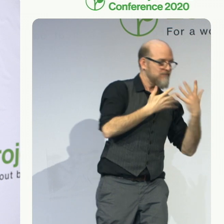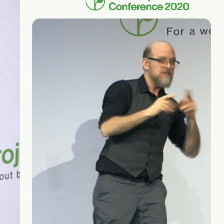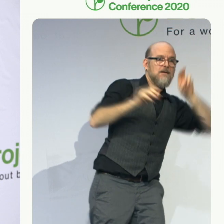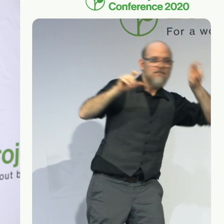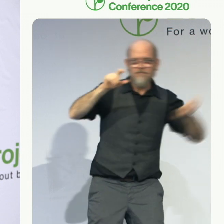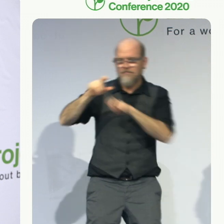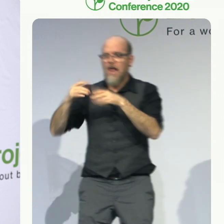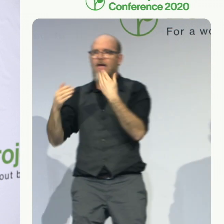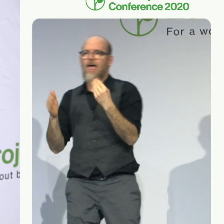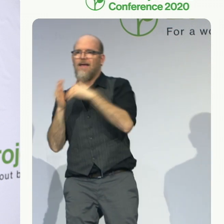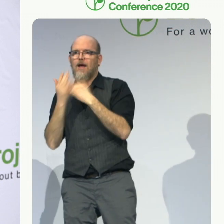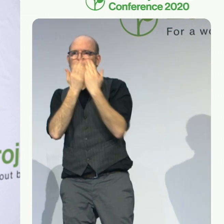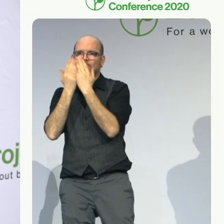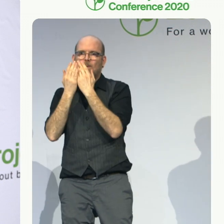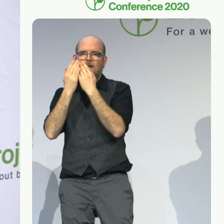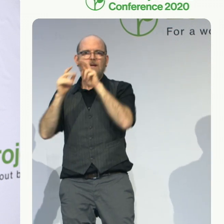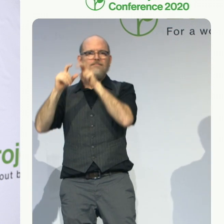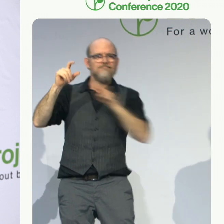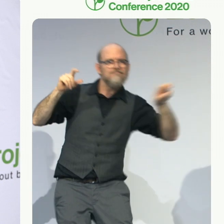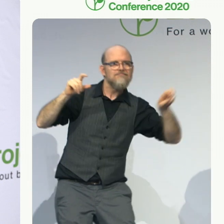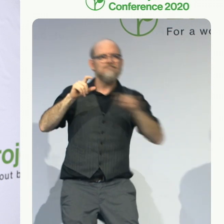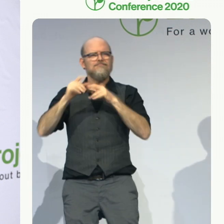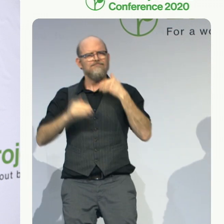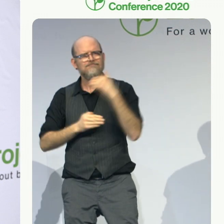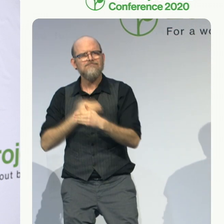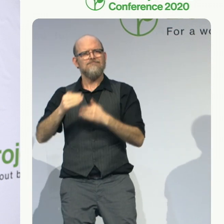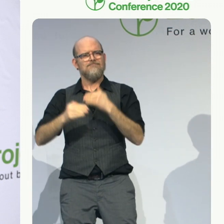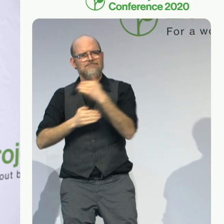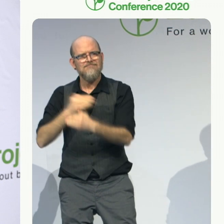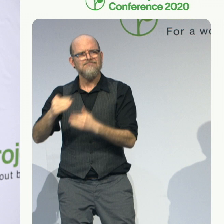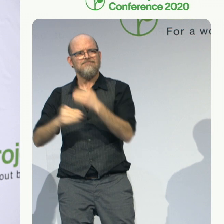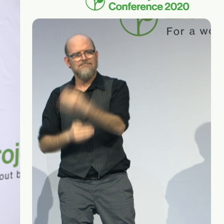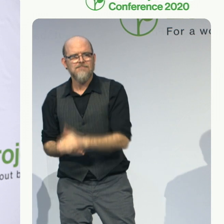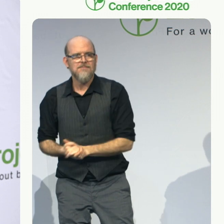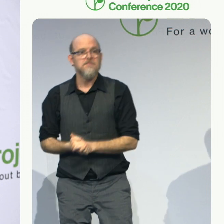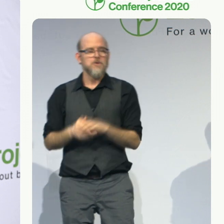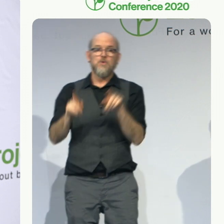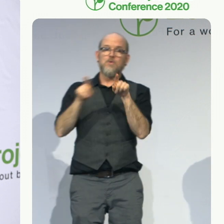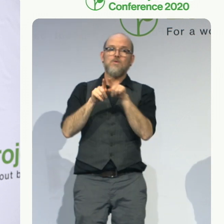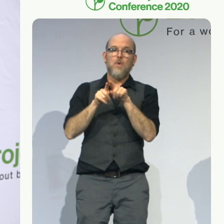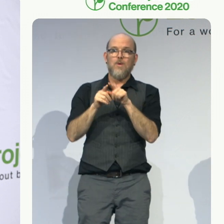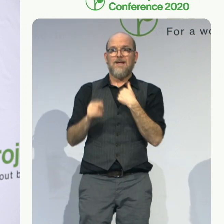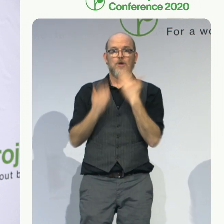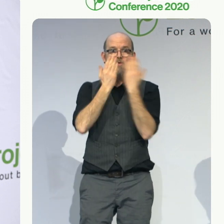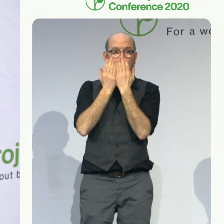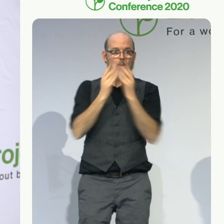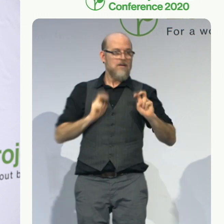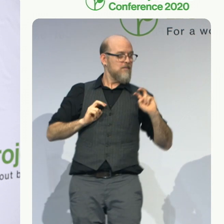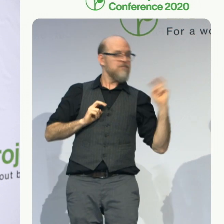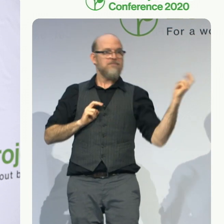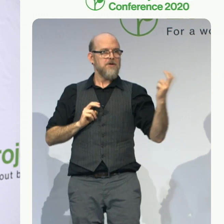class. Fourth, assigning peers in my class to help me move around or take notes for me. As part of the